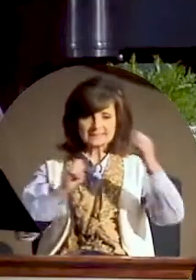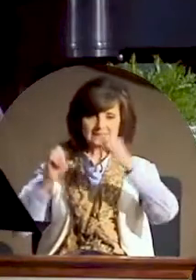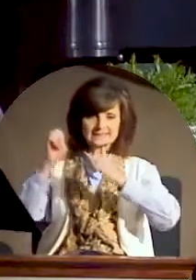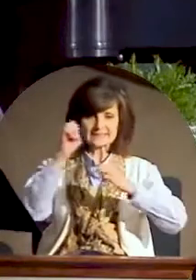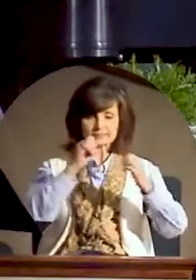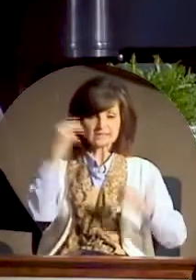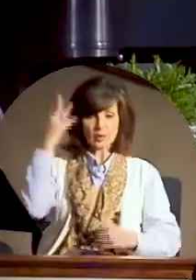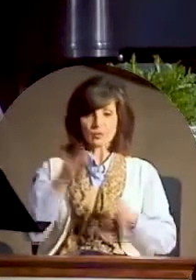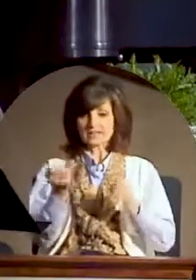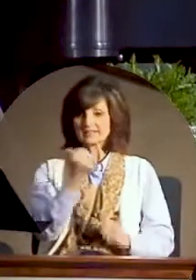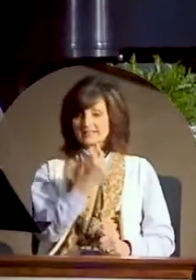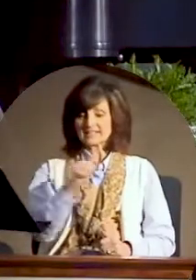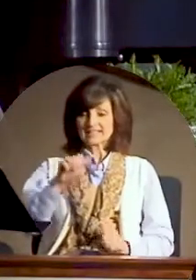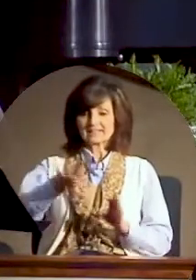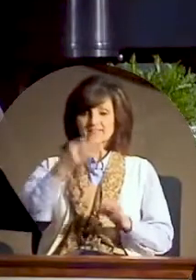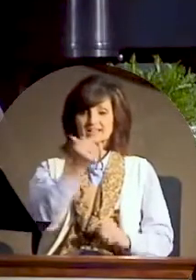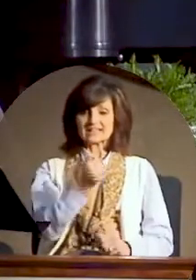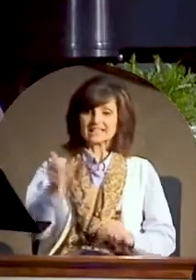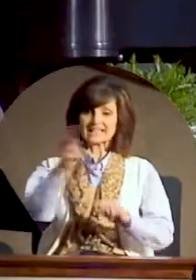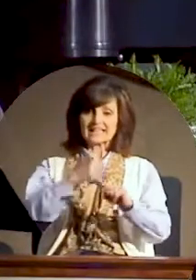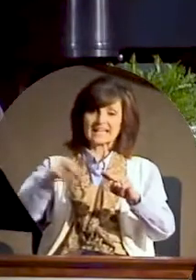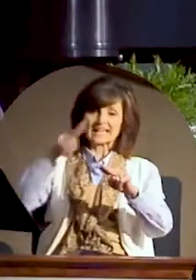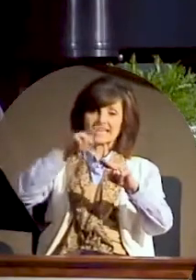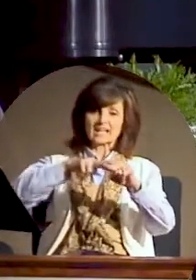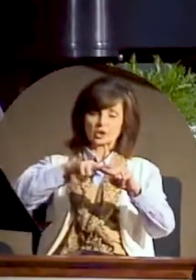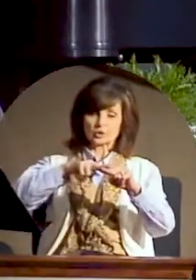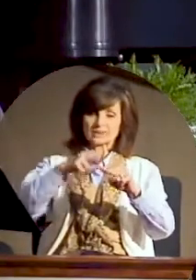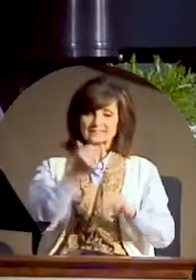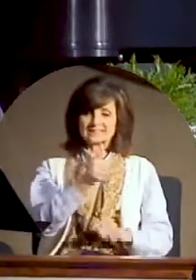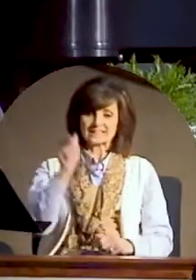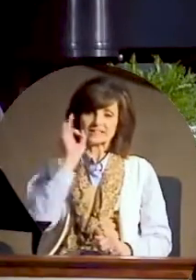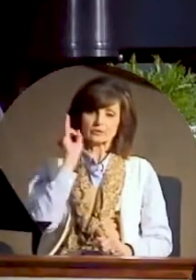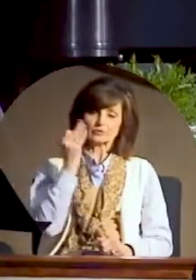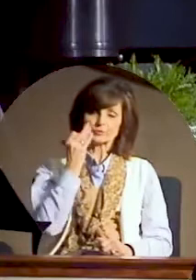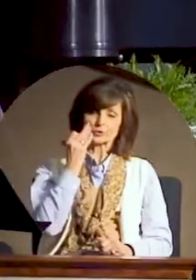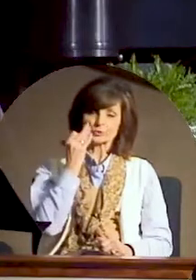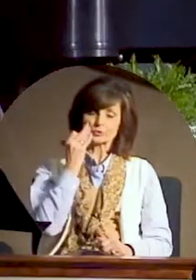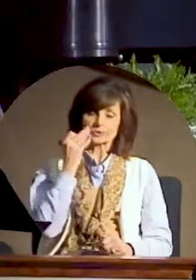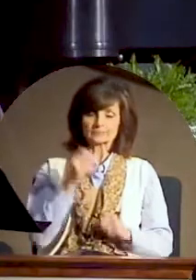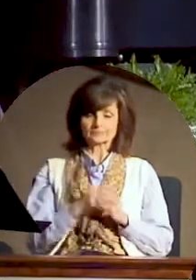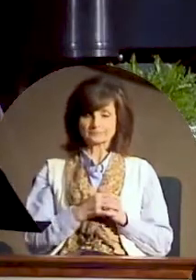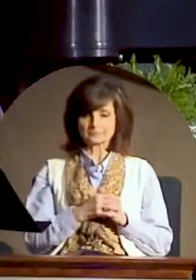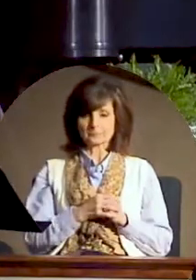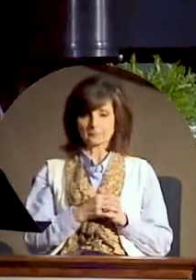found any increase, any fruit.